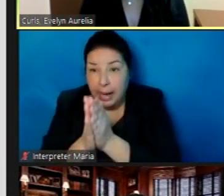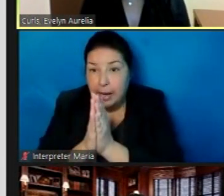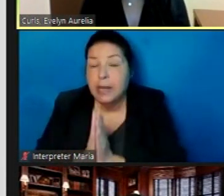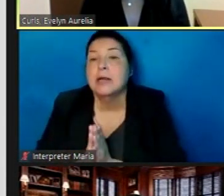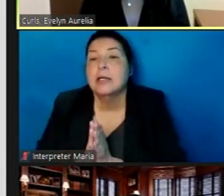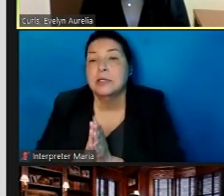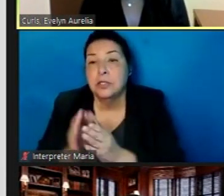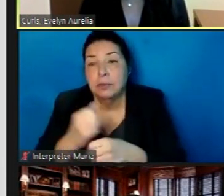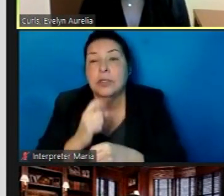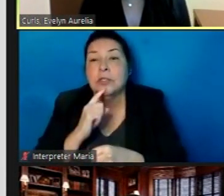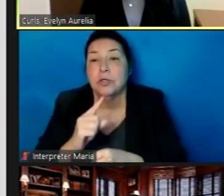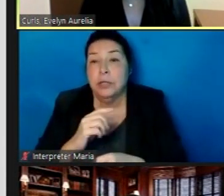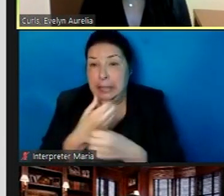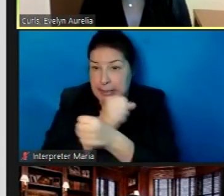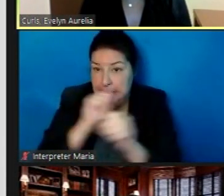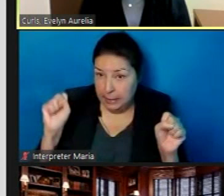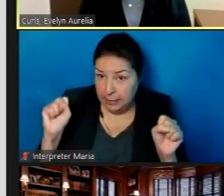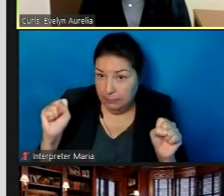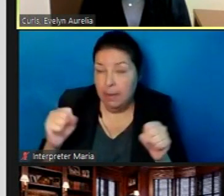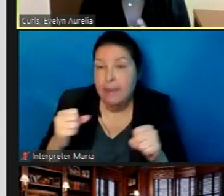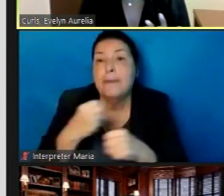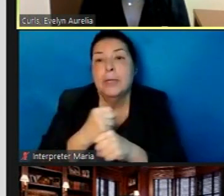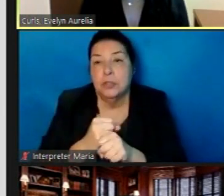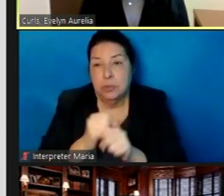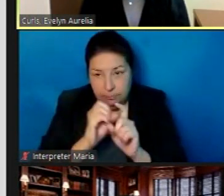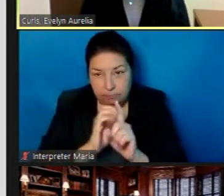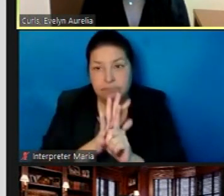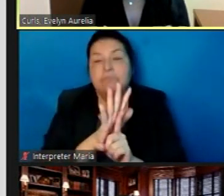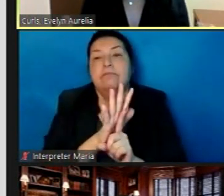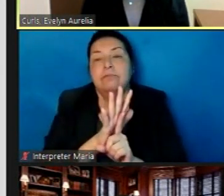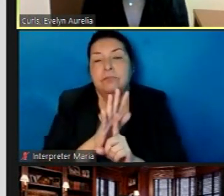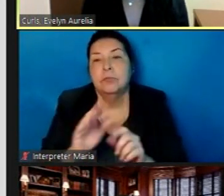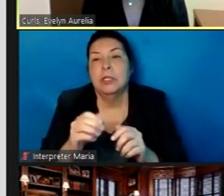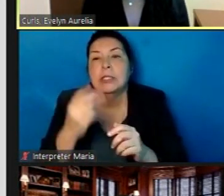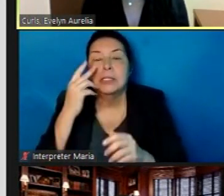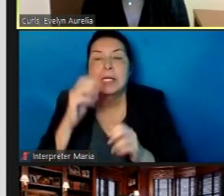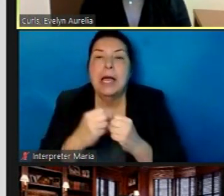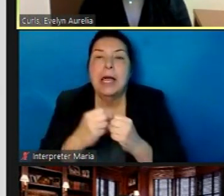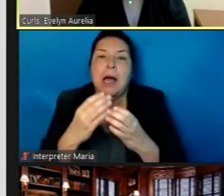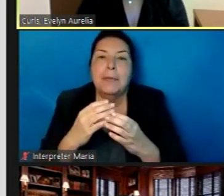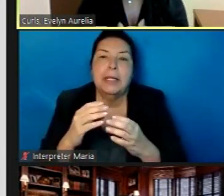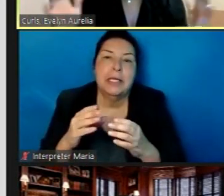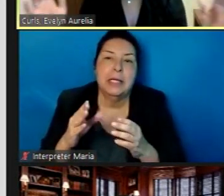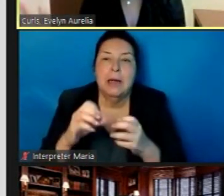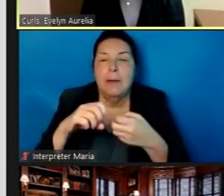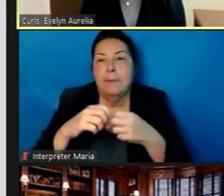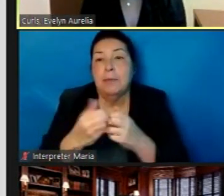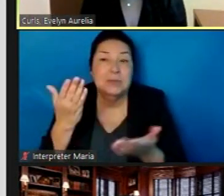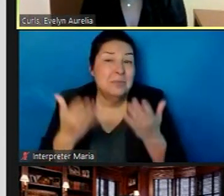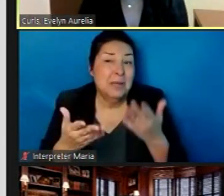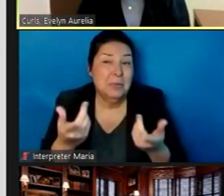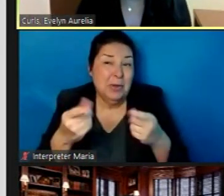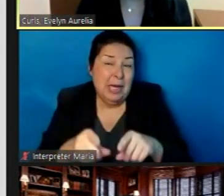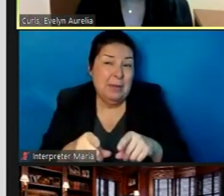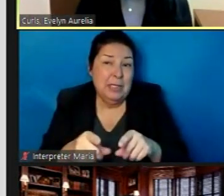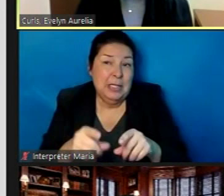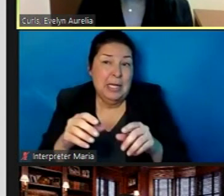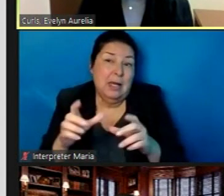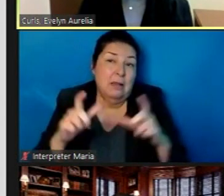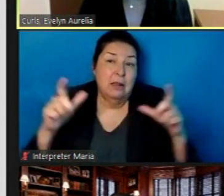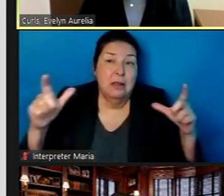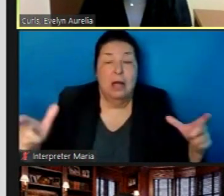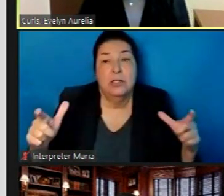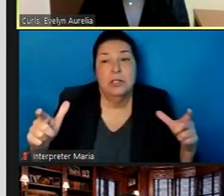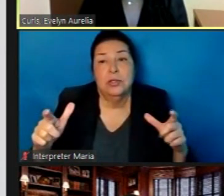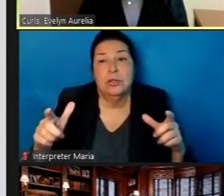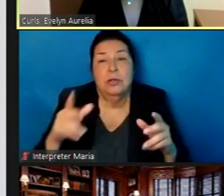make sure it's safe, make sure it's effective, and to see how many side effects occur when we look at a large population.